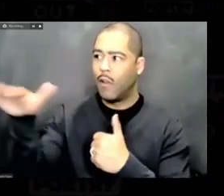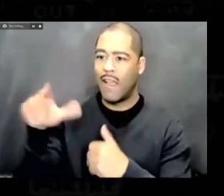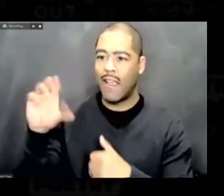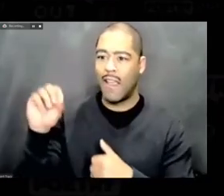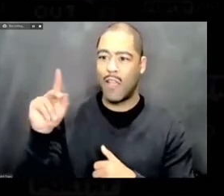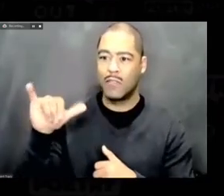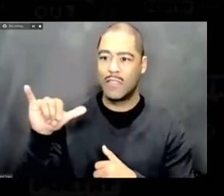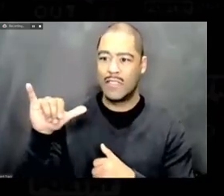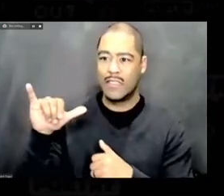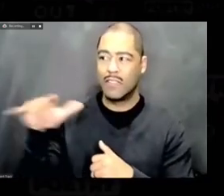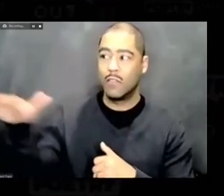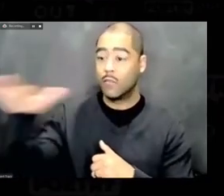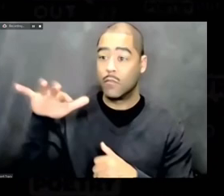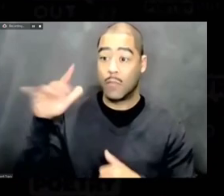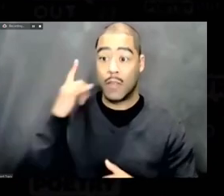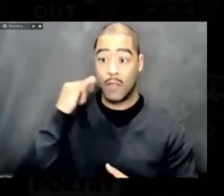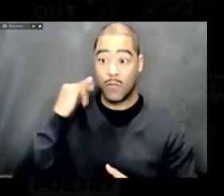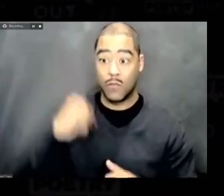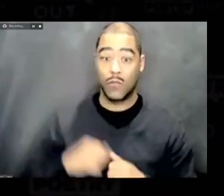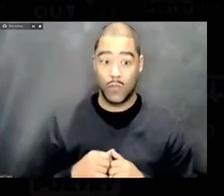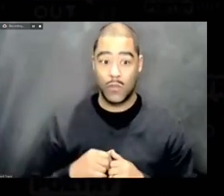you, Jenny.